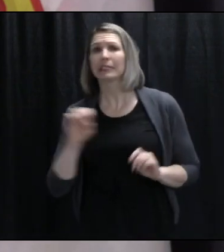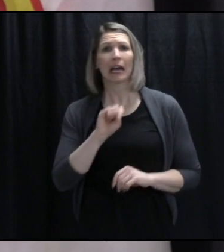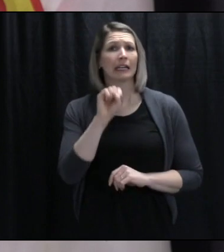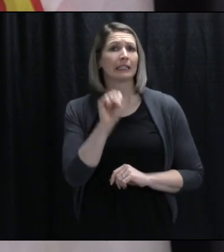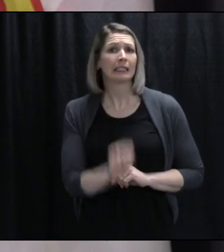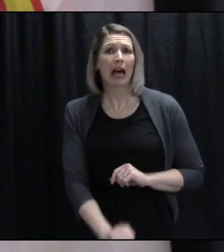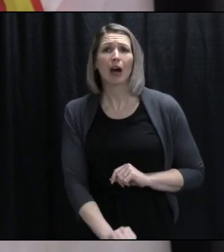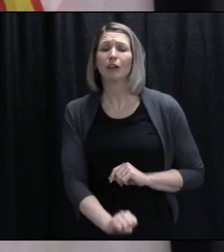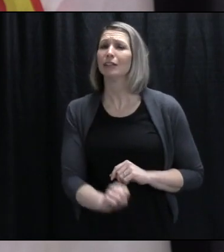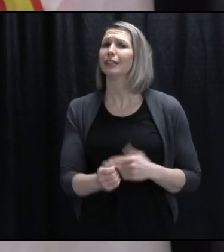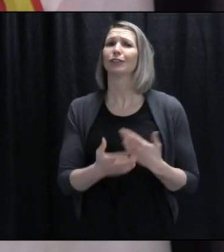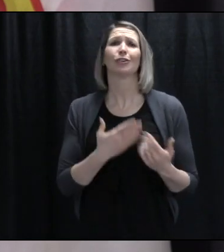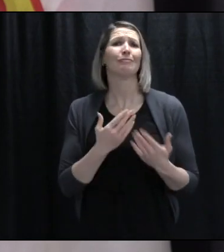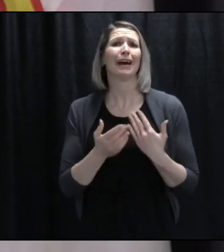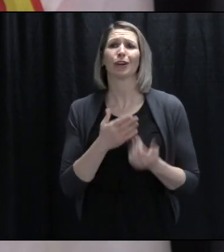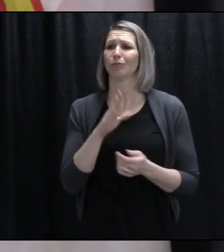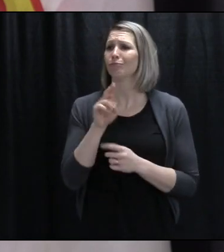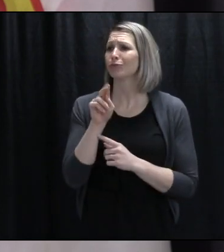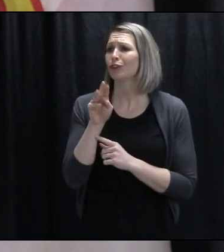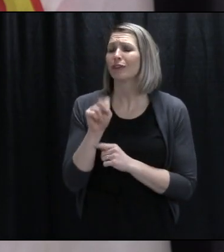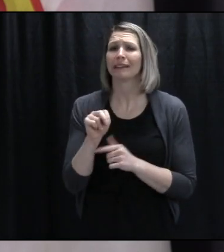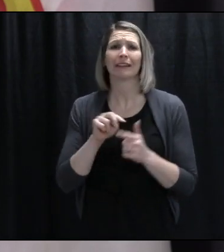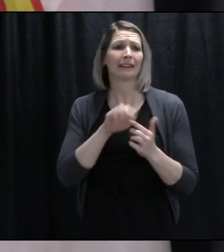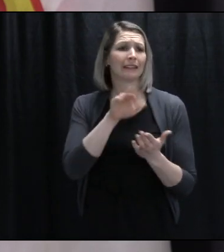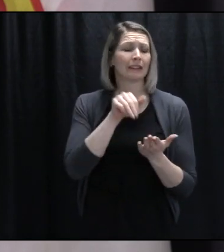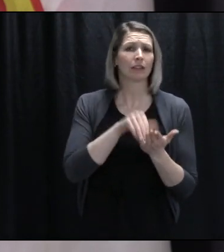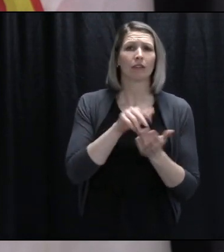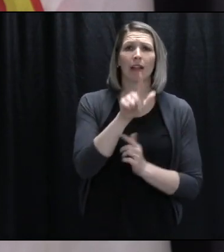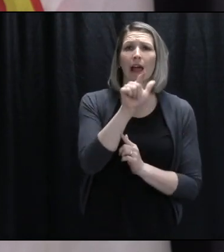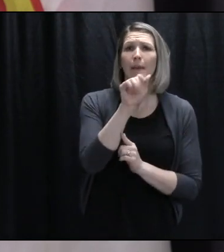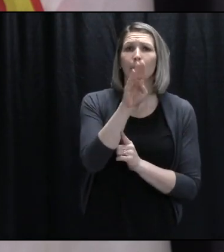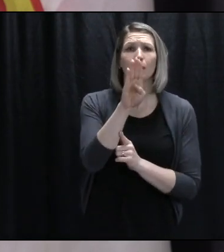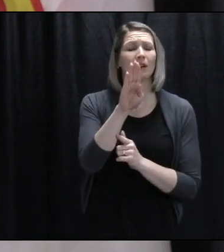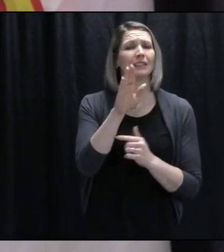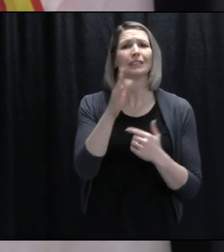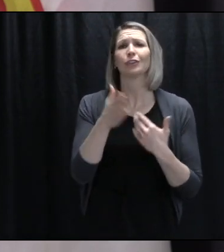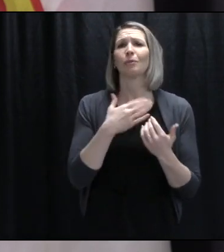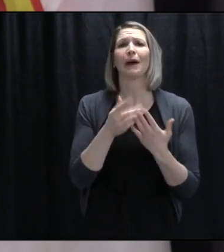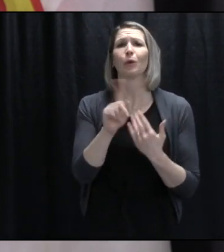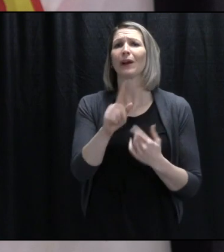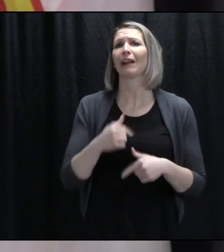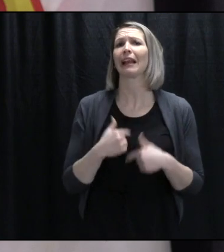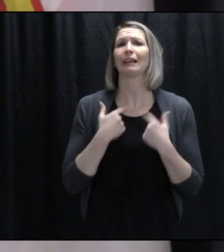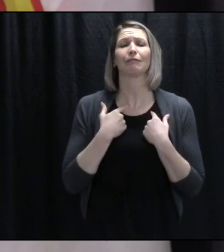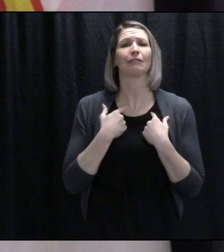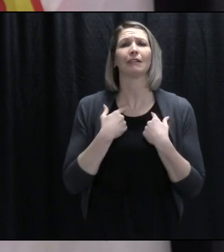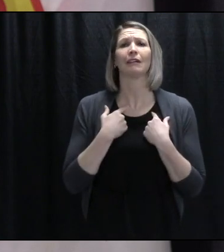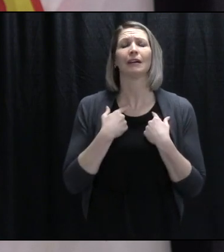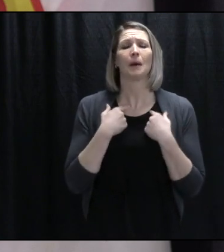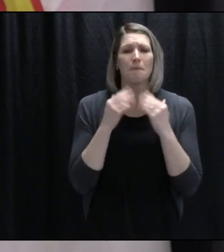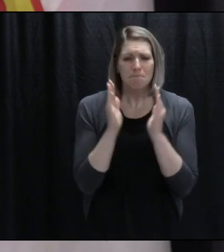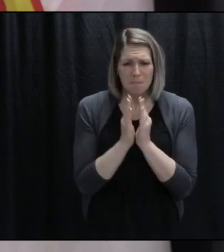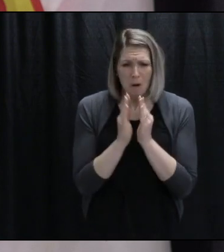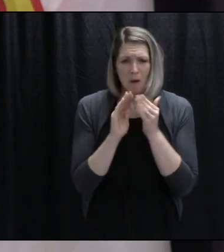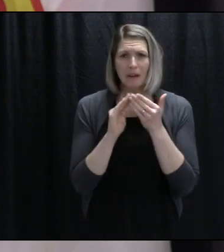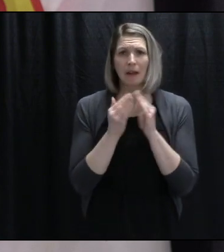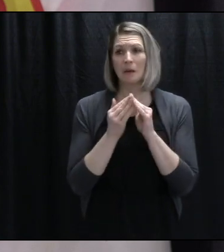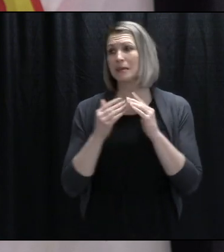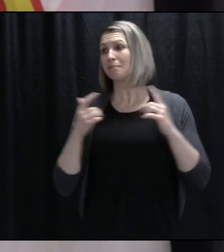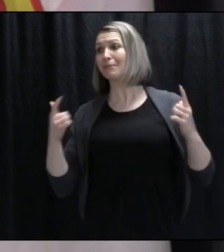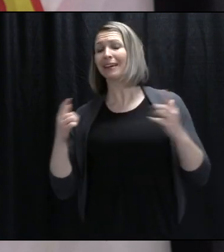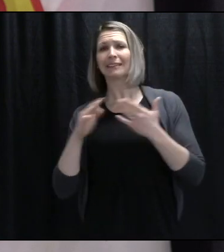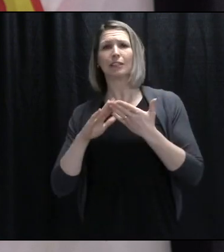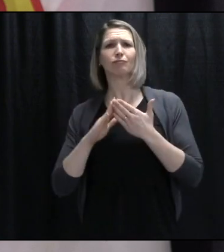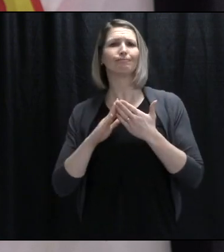it's Notre Dame Bay, the Burin Peninsula, or Central Labrador. There are no exceptions. Now, we hear concerns